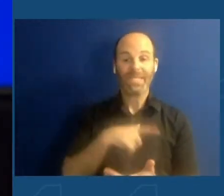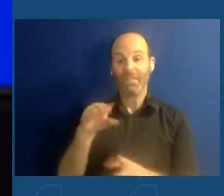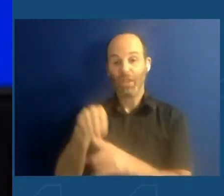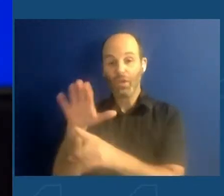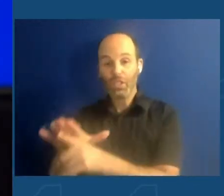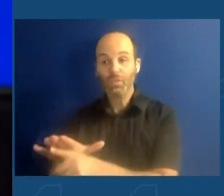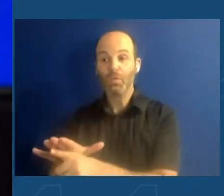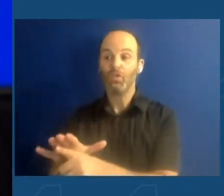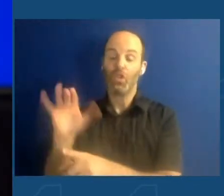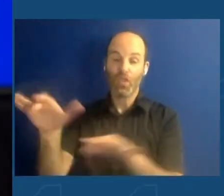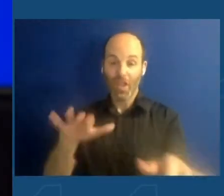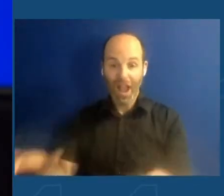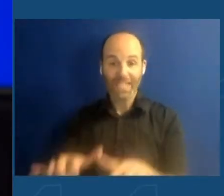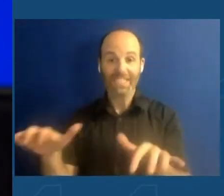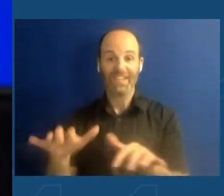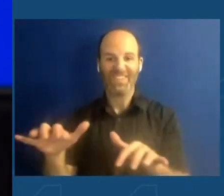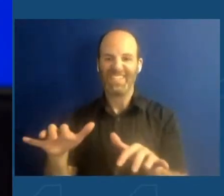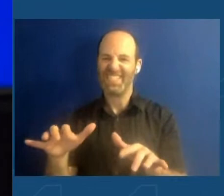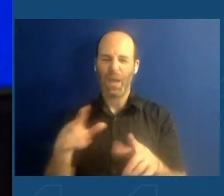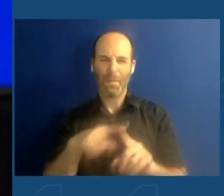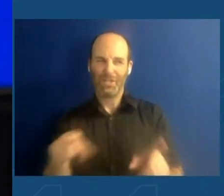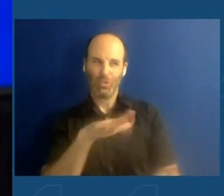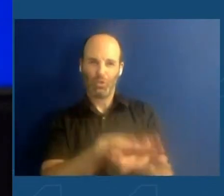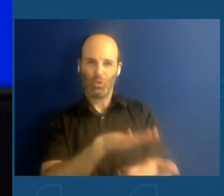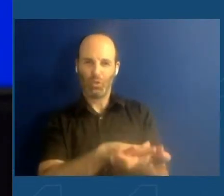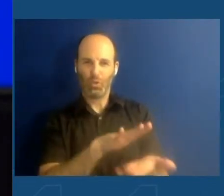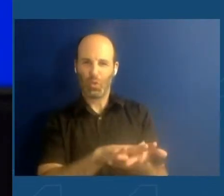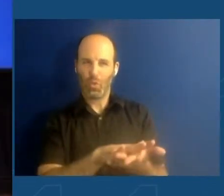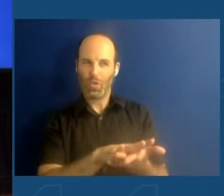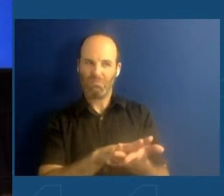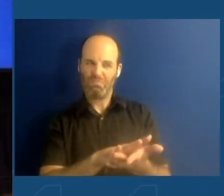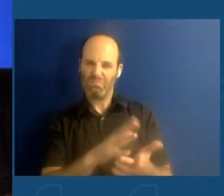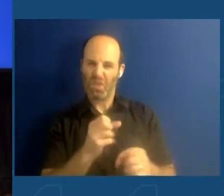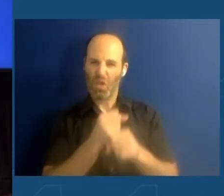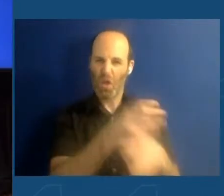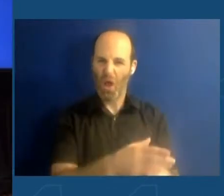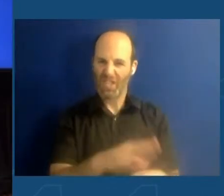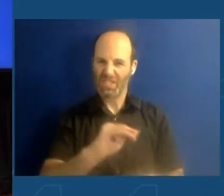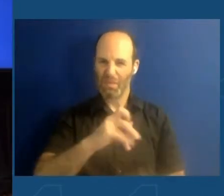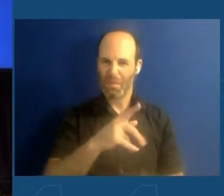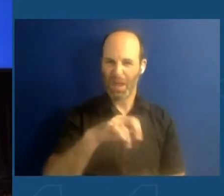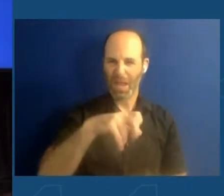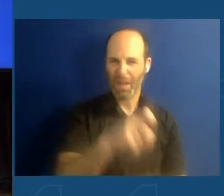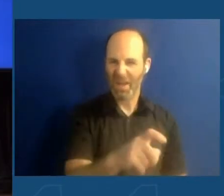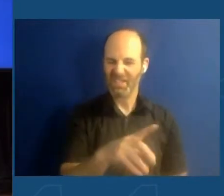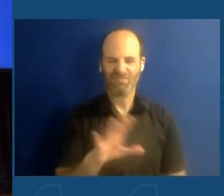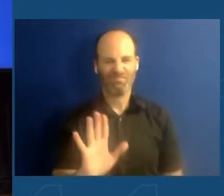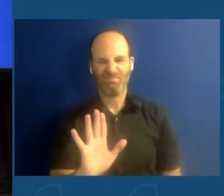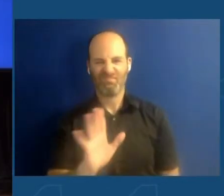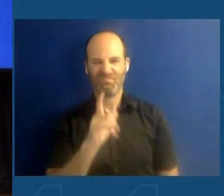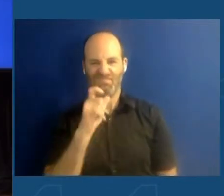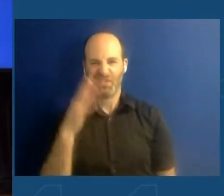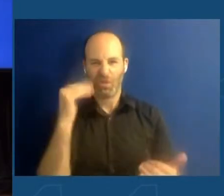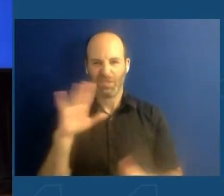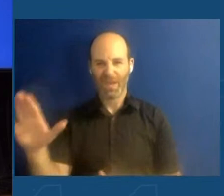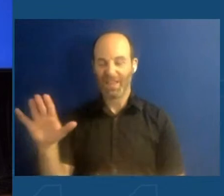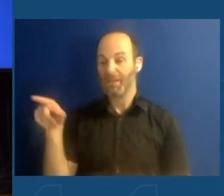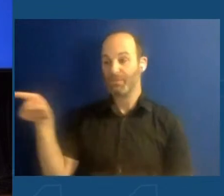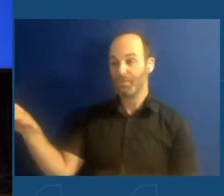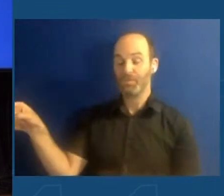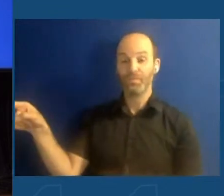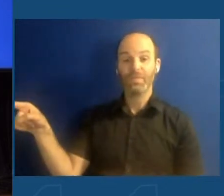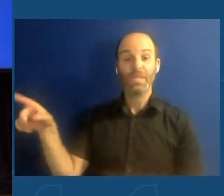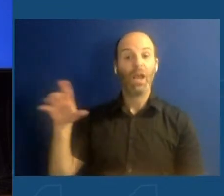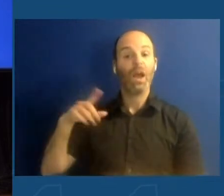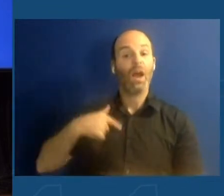going to have to worry about transmission. Can you give us some indication of how the juvenile is doing? How are they feeling?